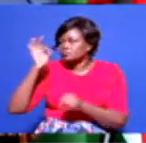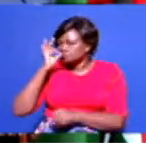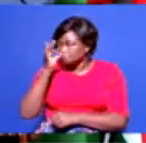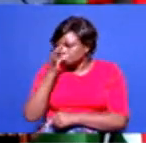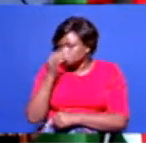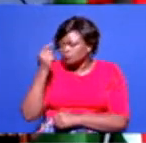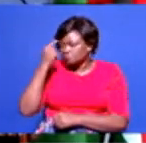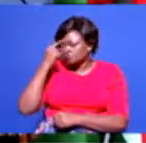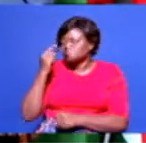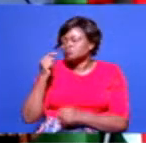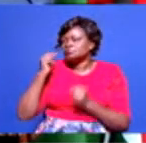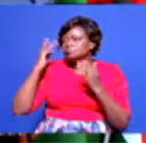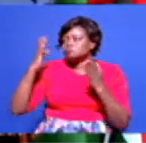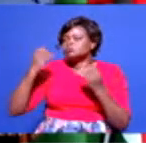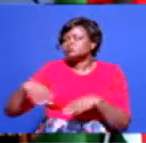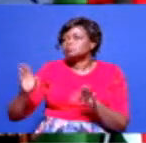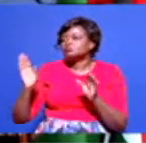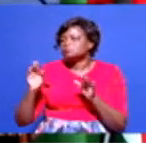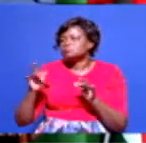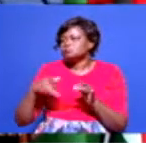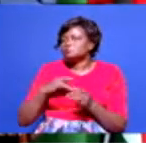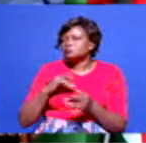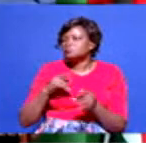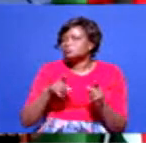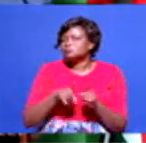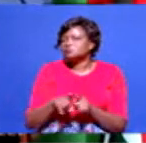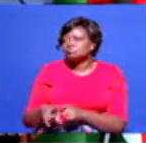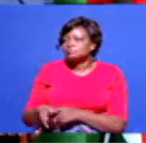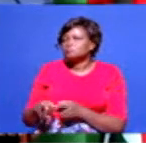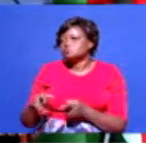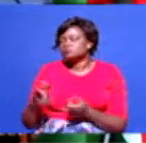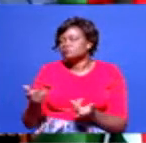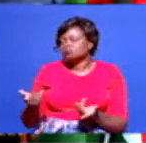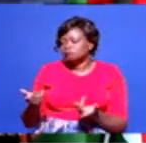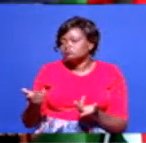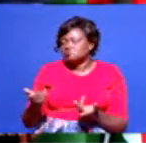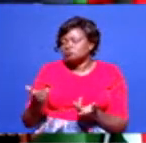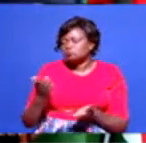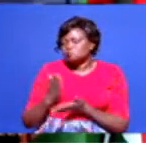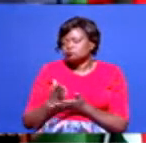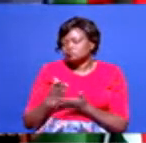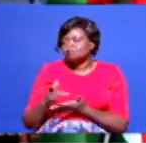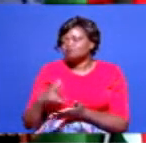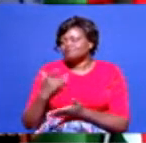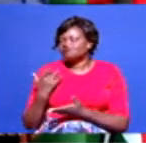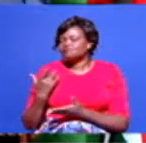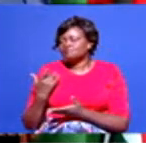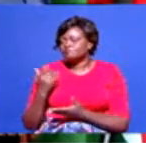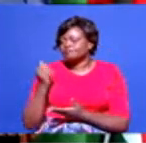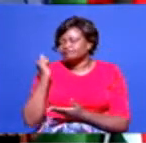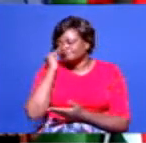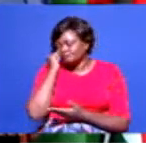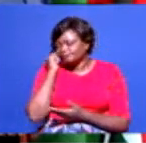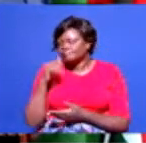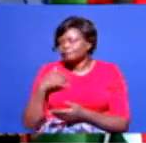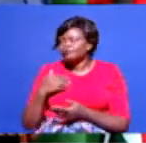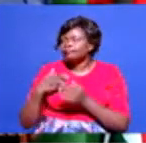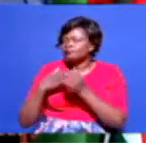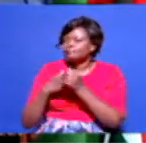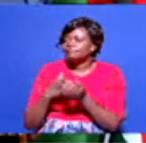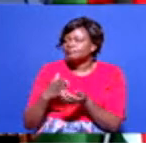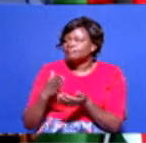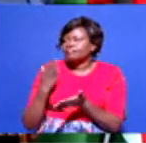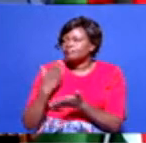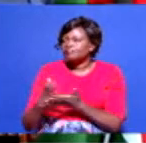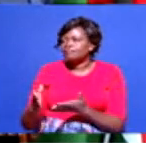think he's a great loss. You feel like a little part of you, you know, and a little part of your leadership vision is gone. And then you